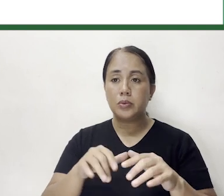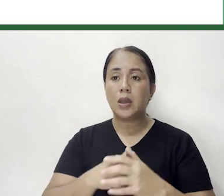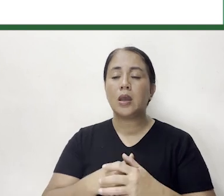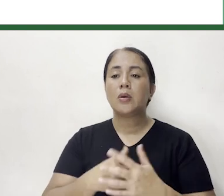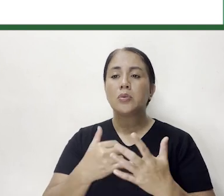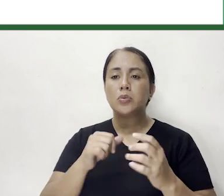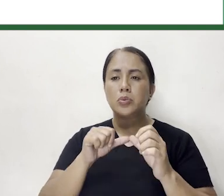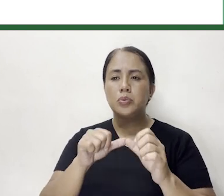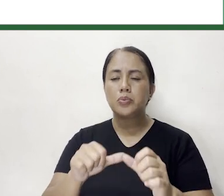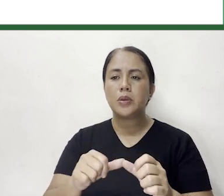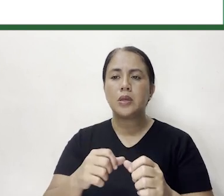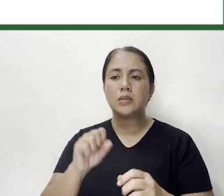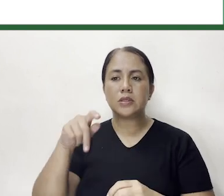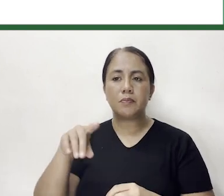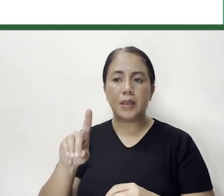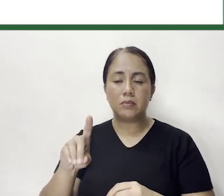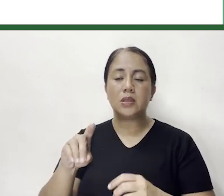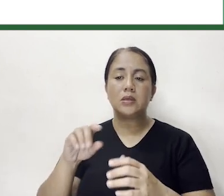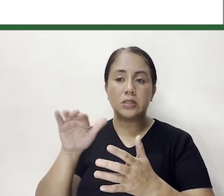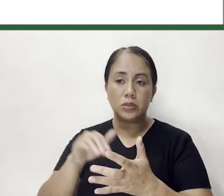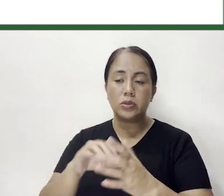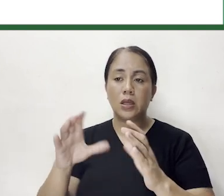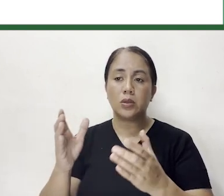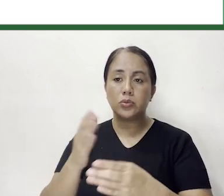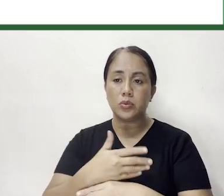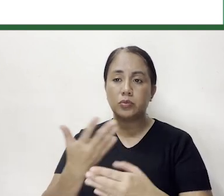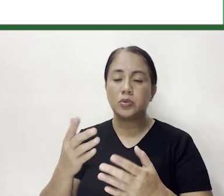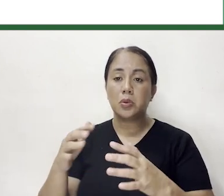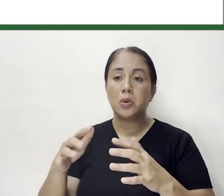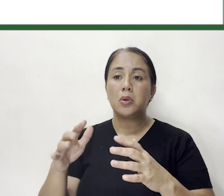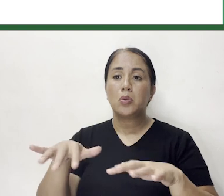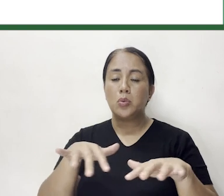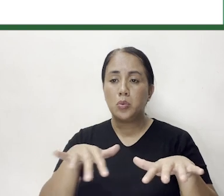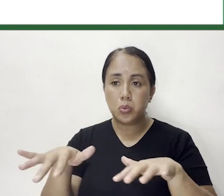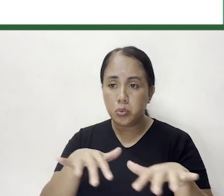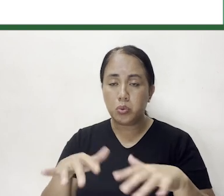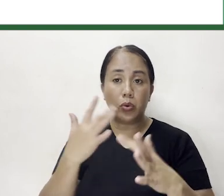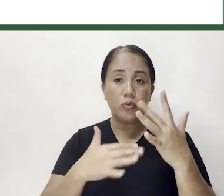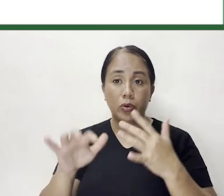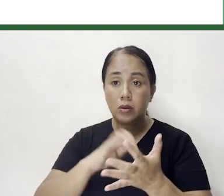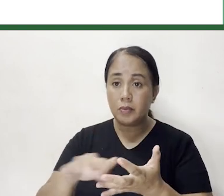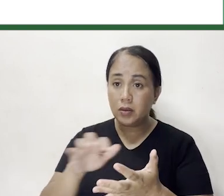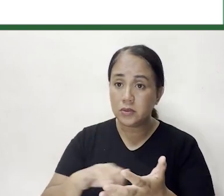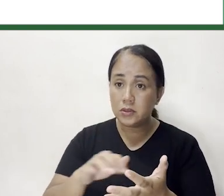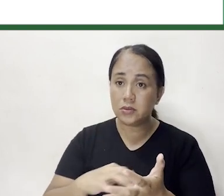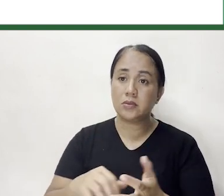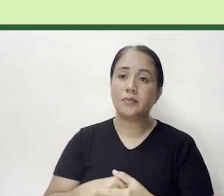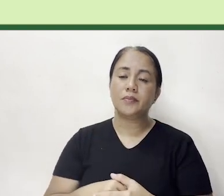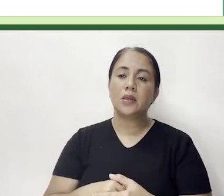Learners with disabilities remain in SPED centers or classrooms during fire or earthquake drills.